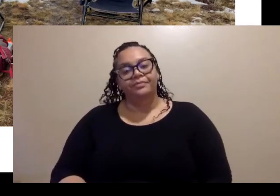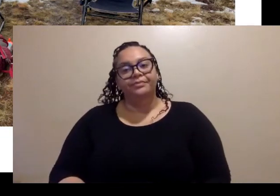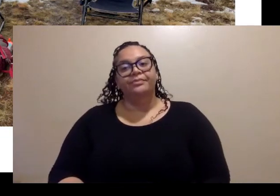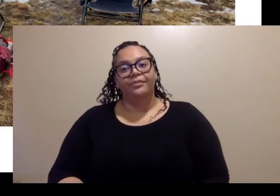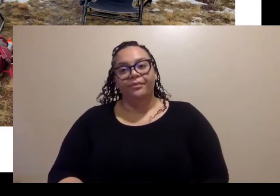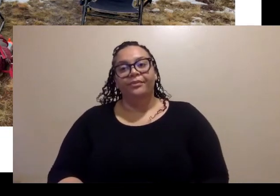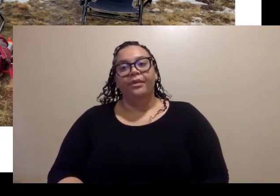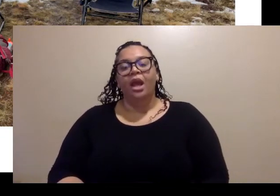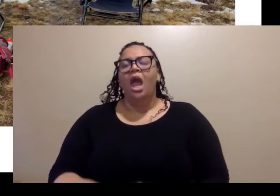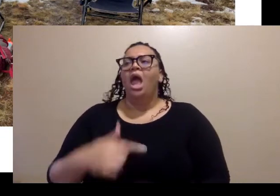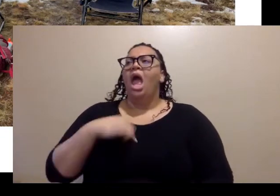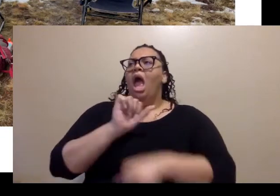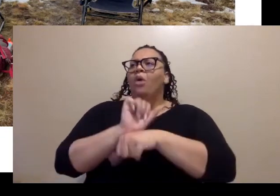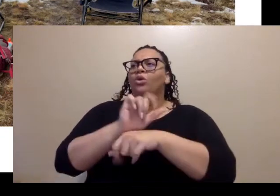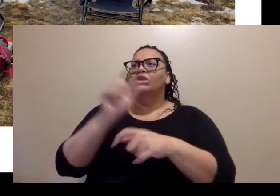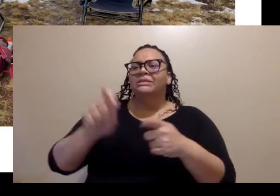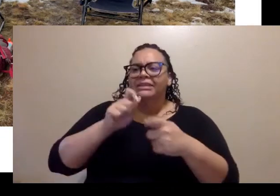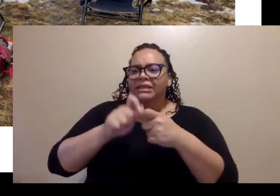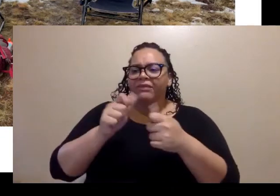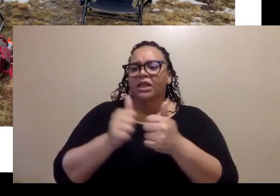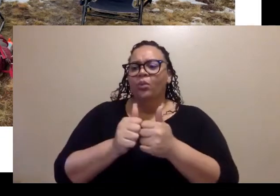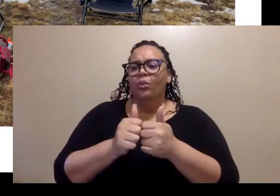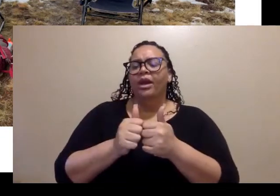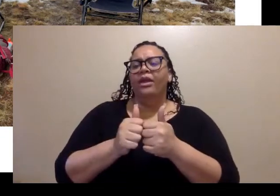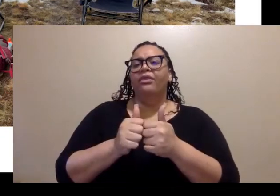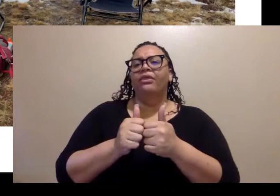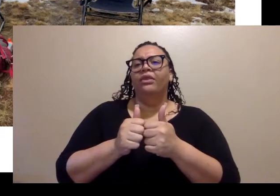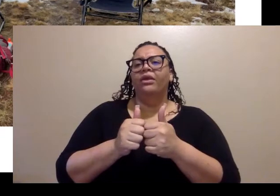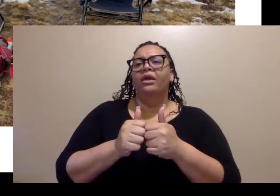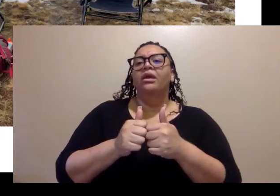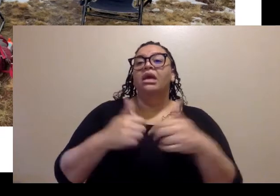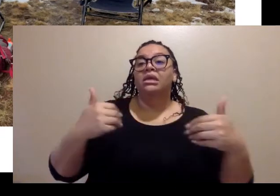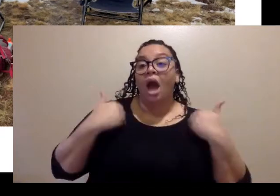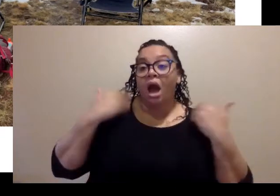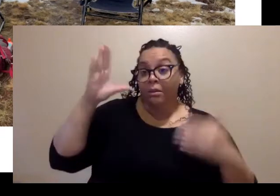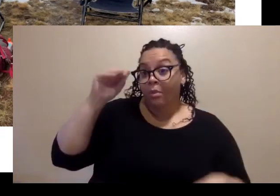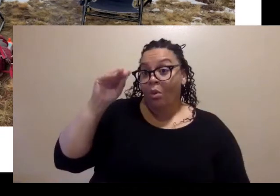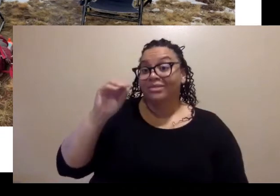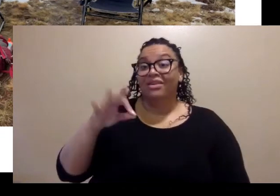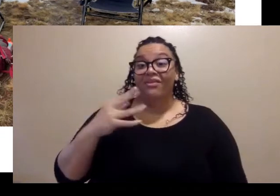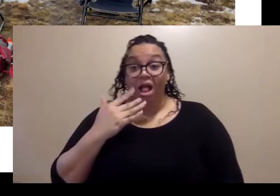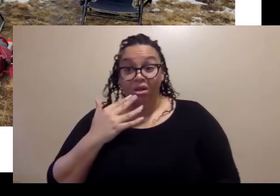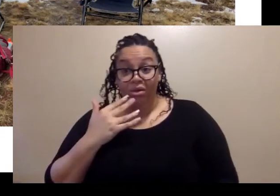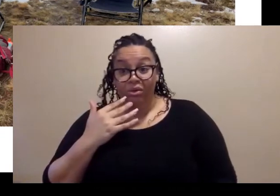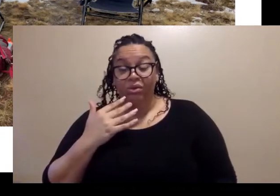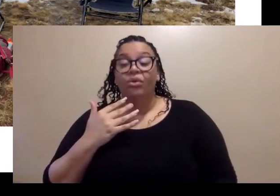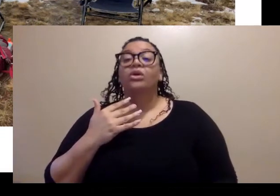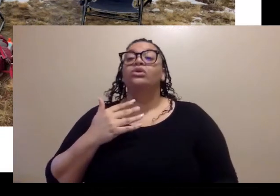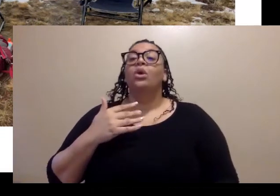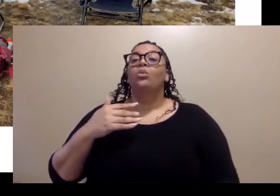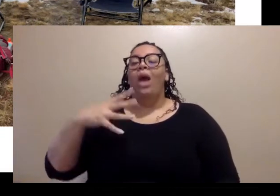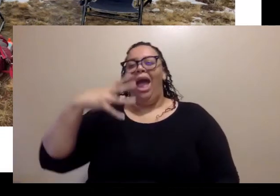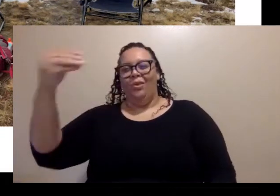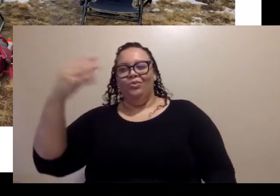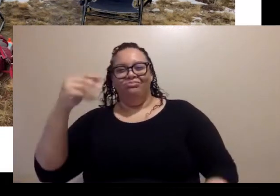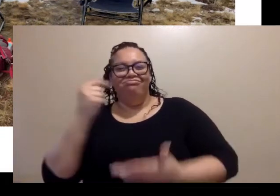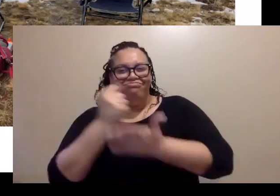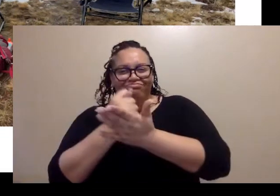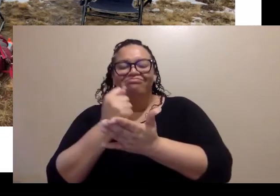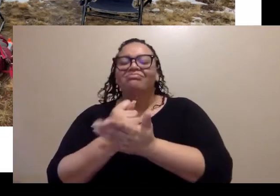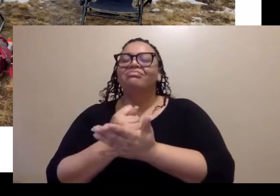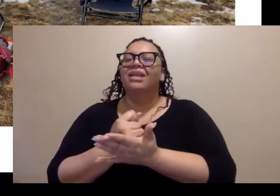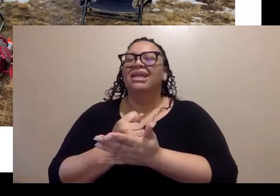I worked specifically with adolescent boys of color in wilderness. Wilderness therapy is a predominantly industry and